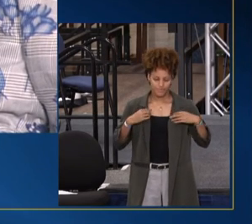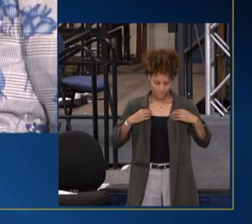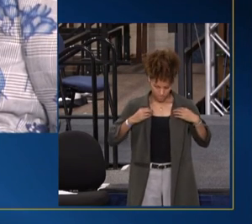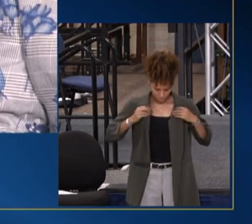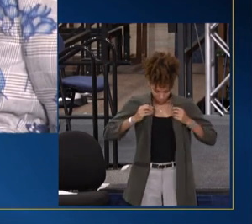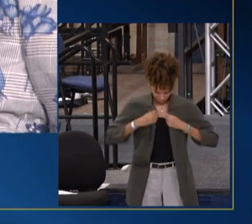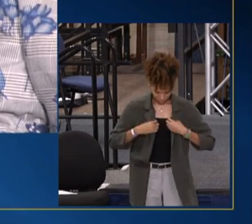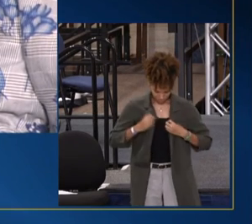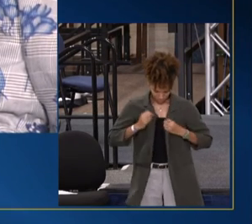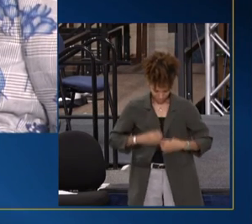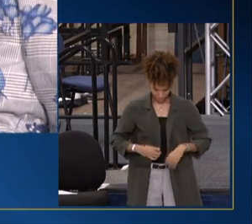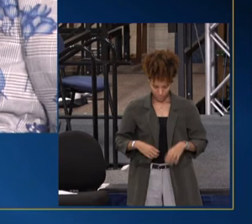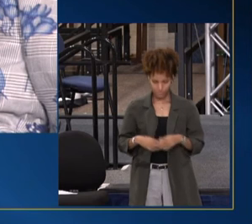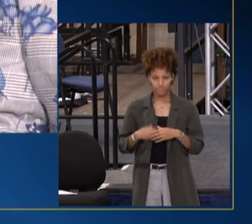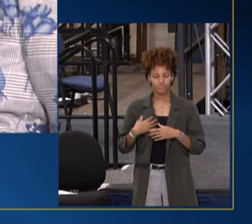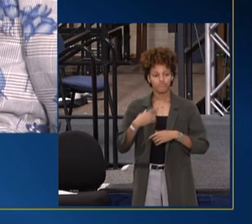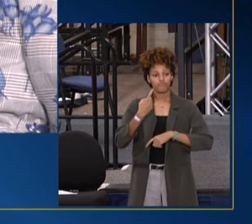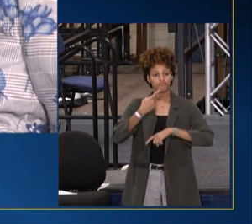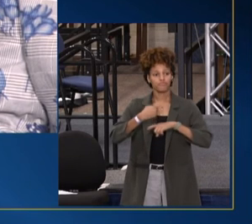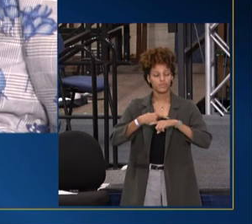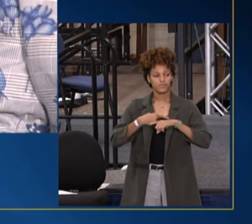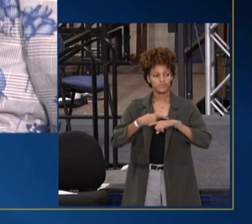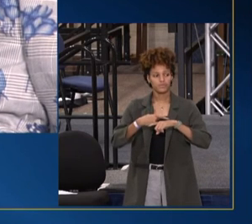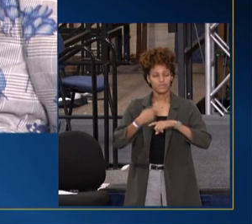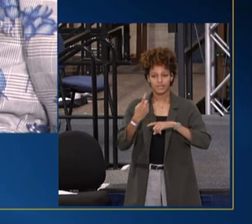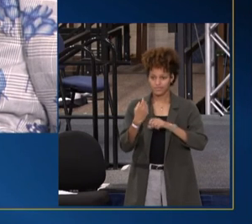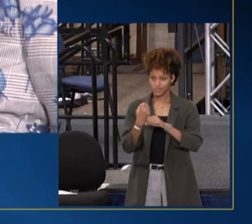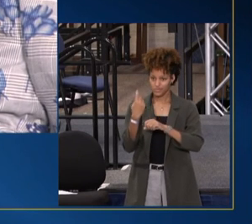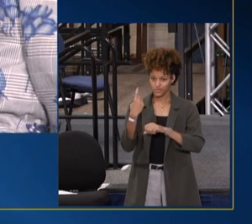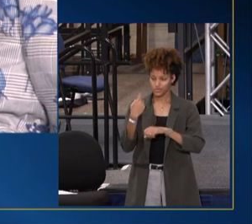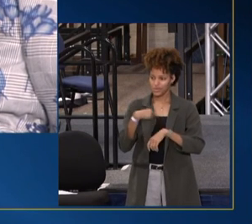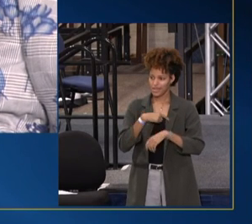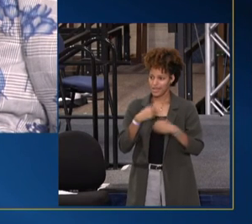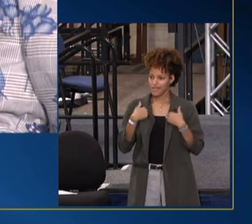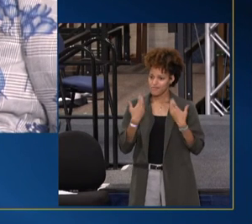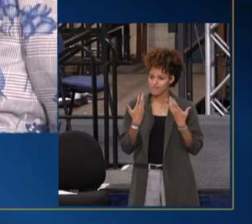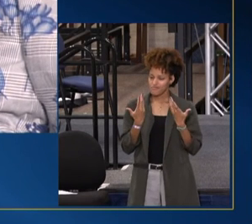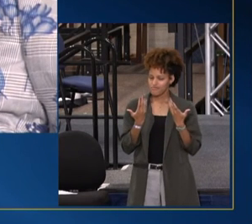At one time this last year, we had more